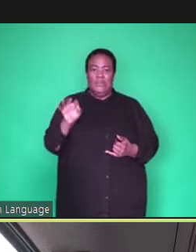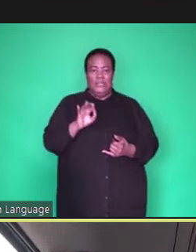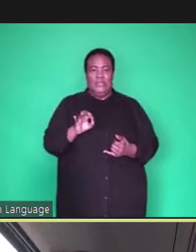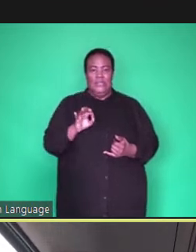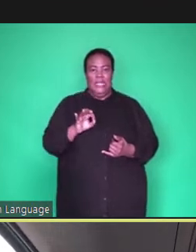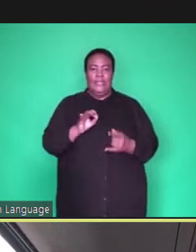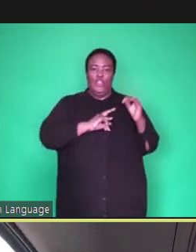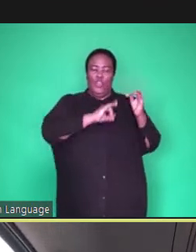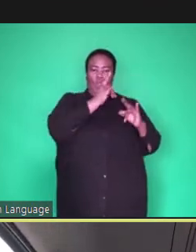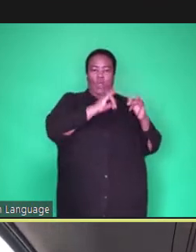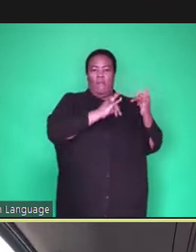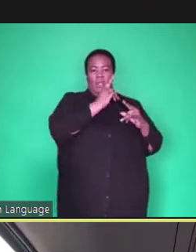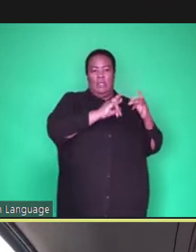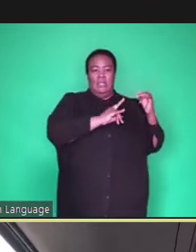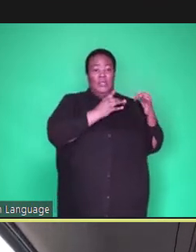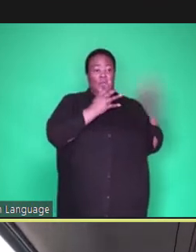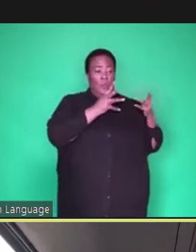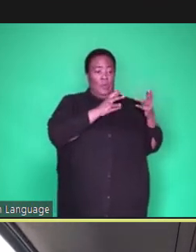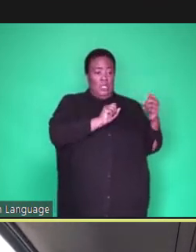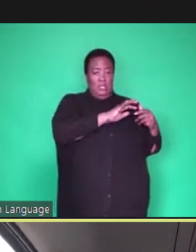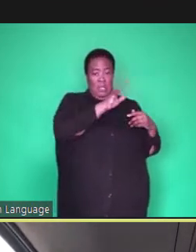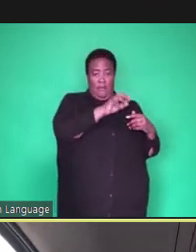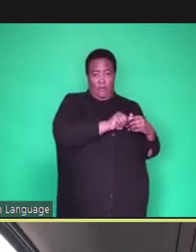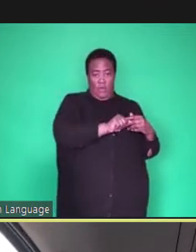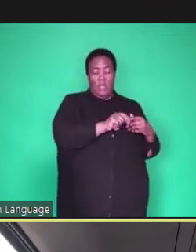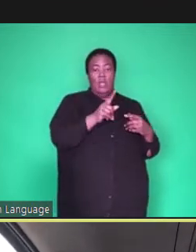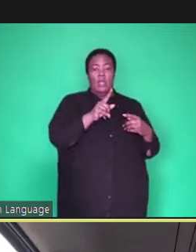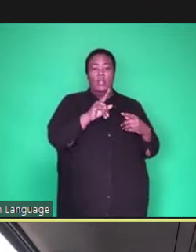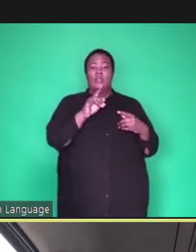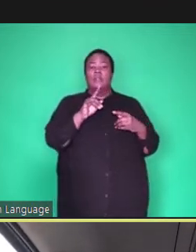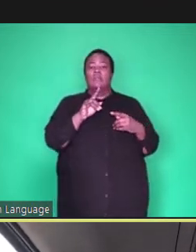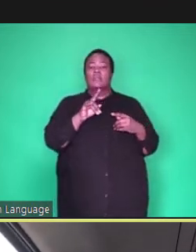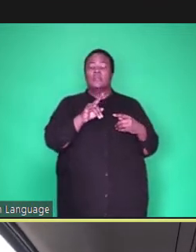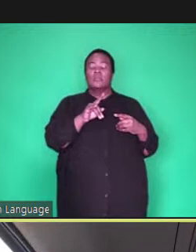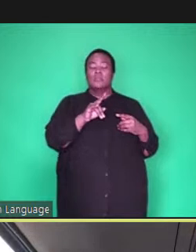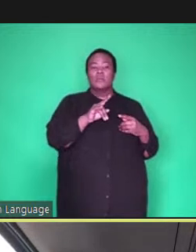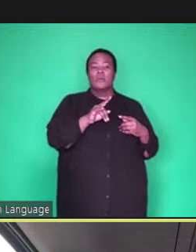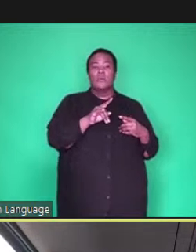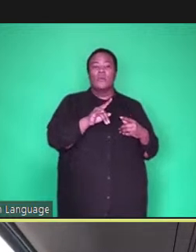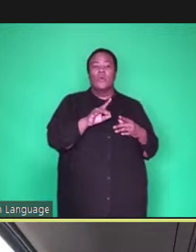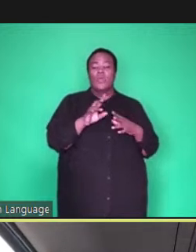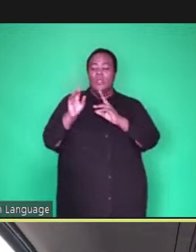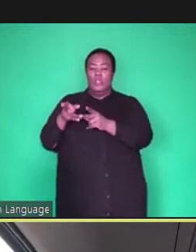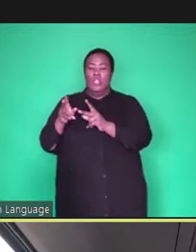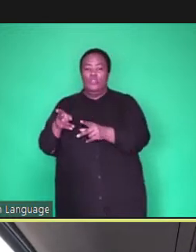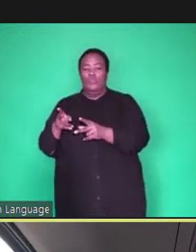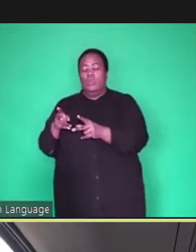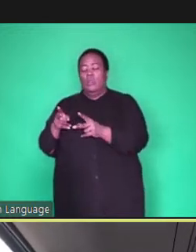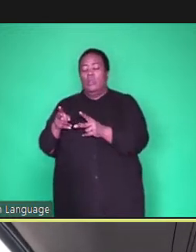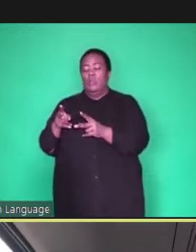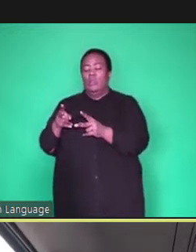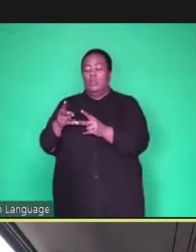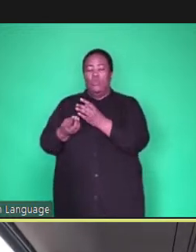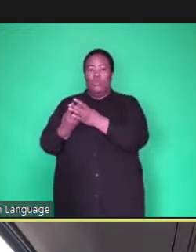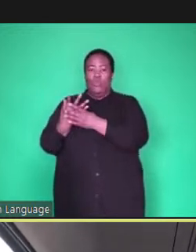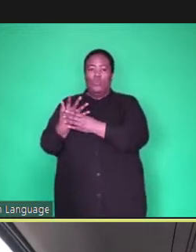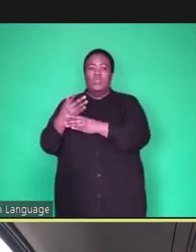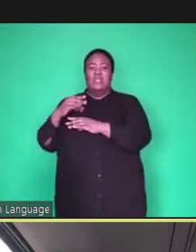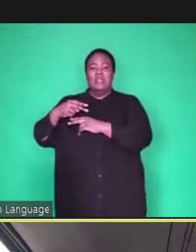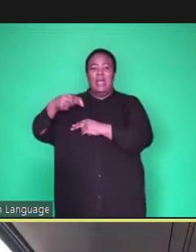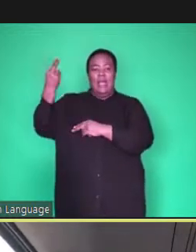urban in South Africa, and the contribution of natural growth is much higher and positive,